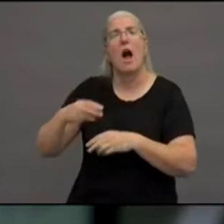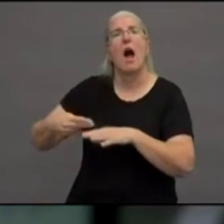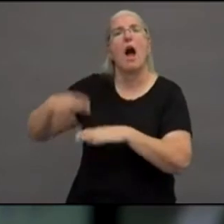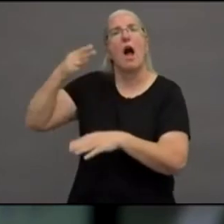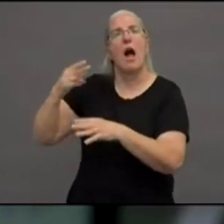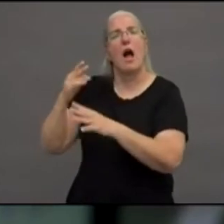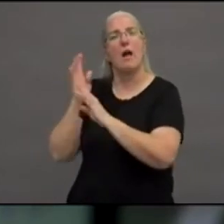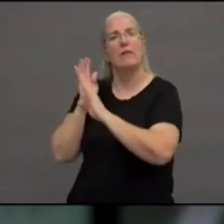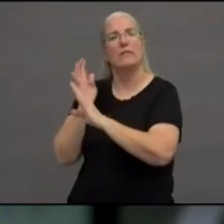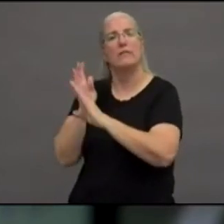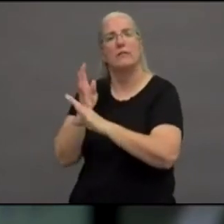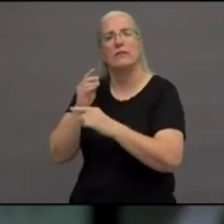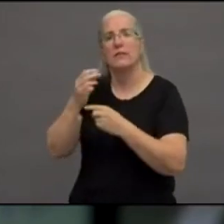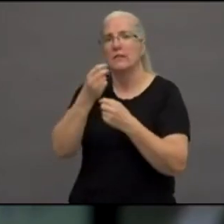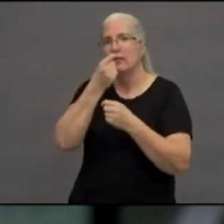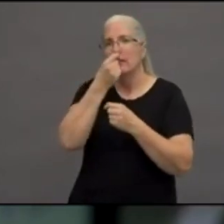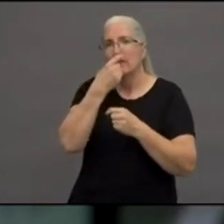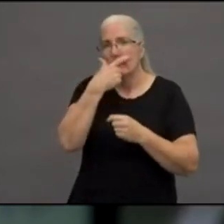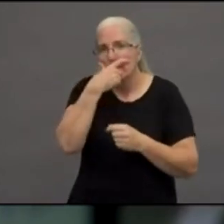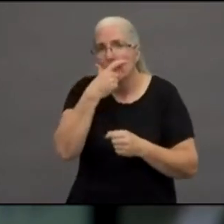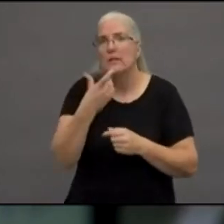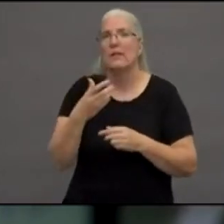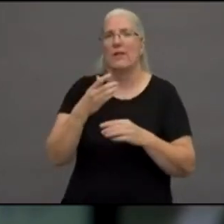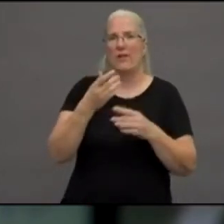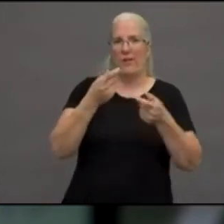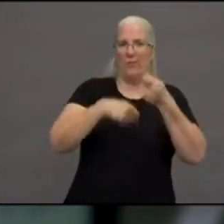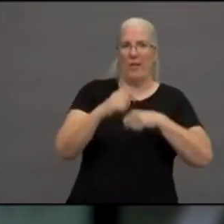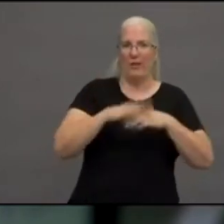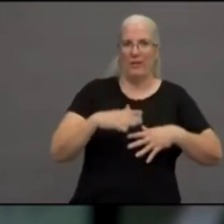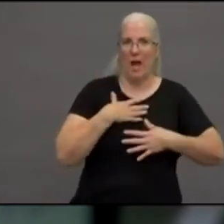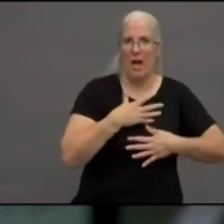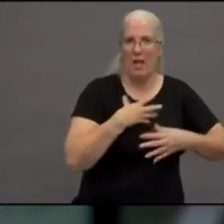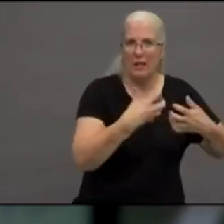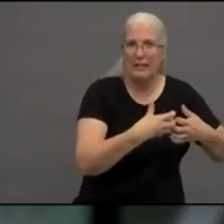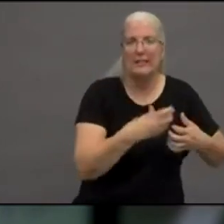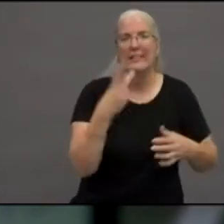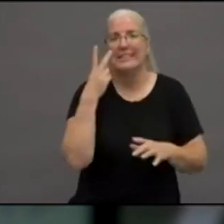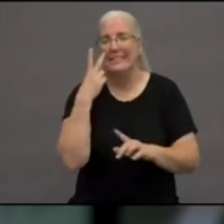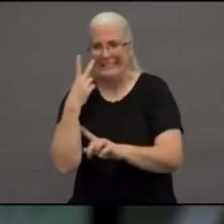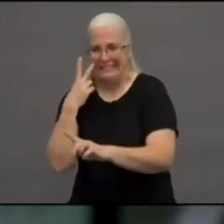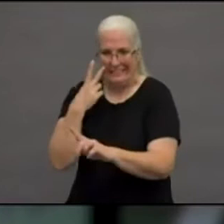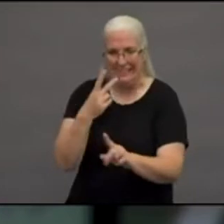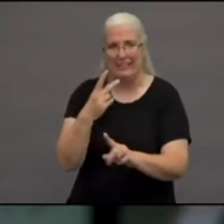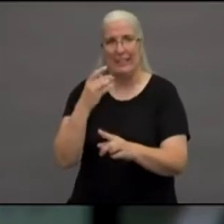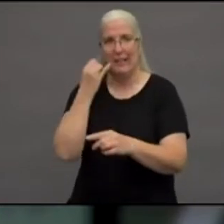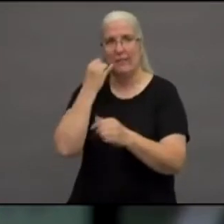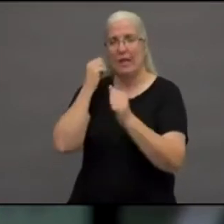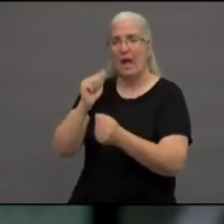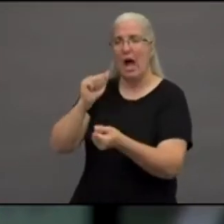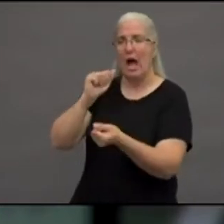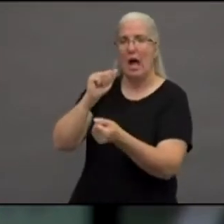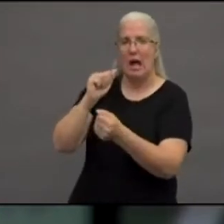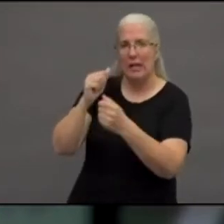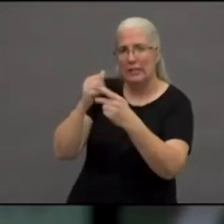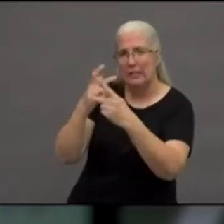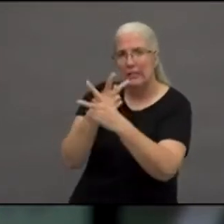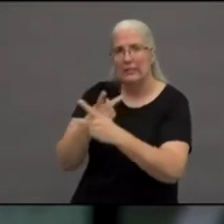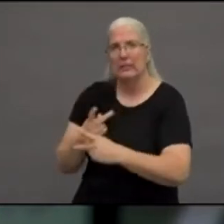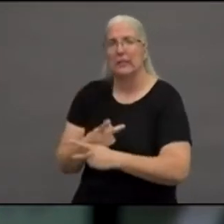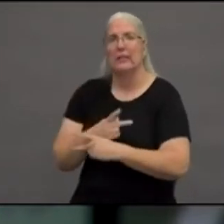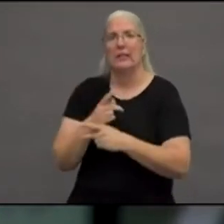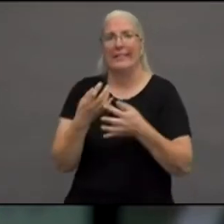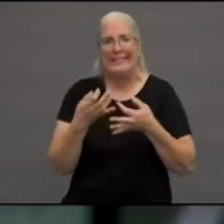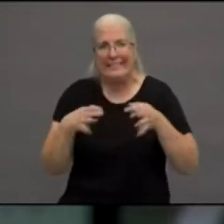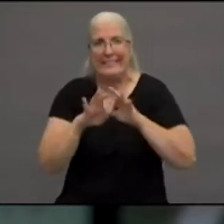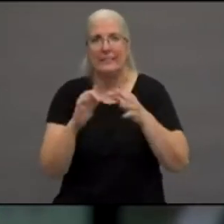seeing a less of a need for our critical care beds now because we are using the use of